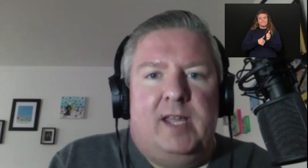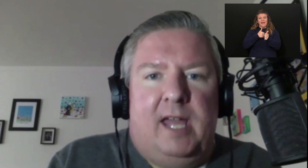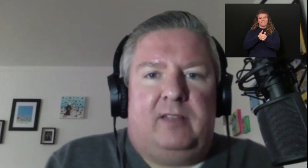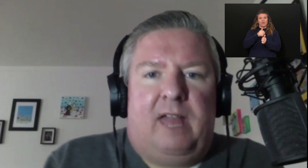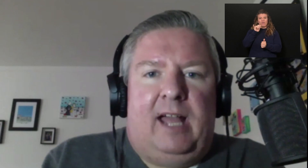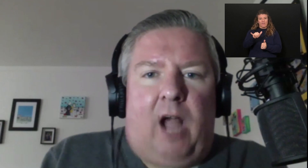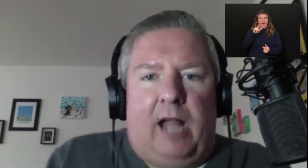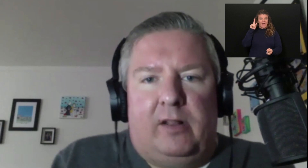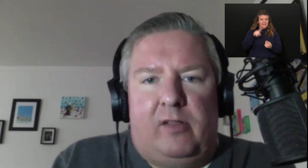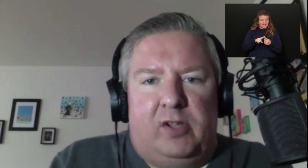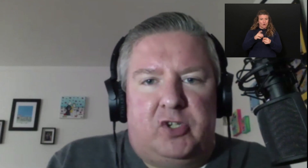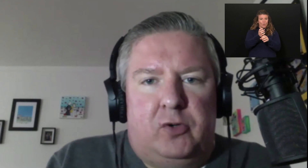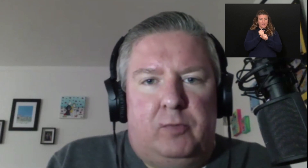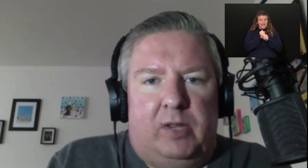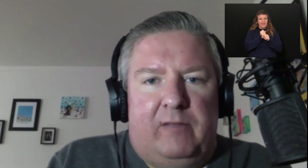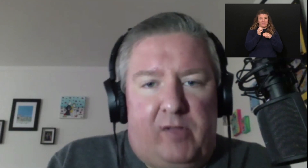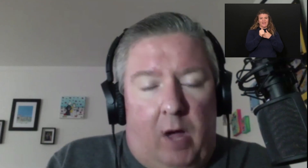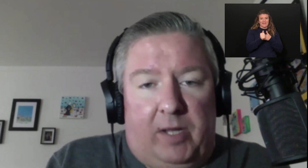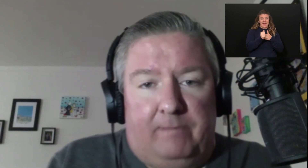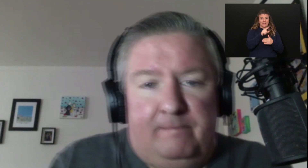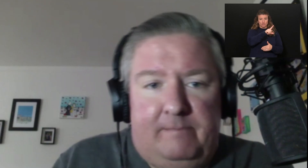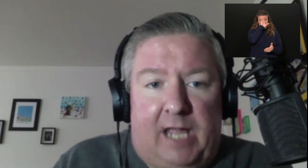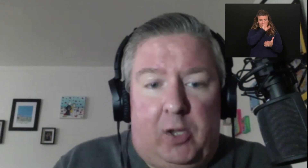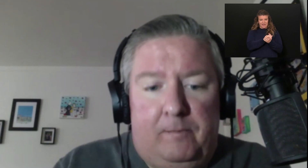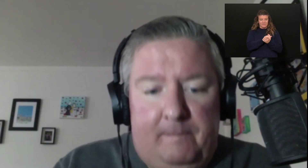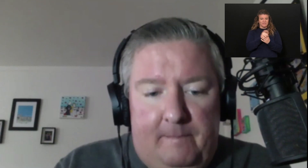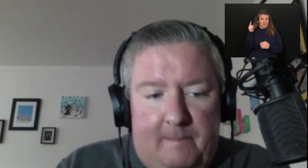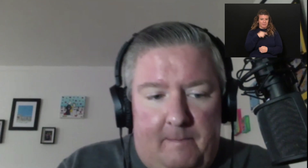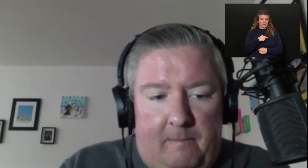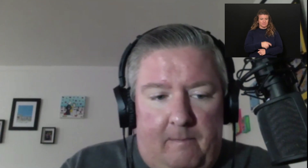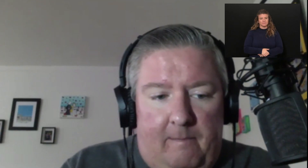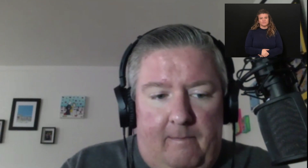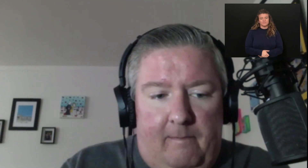we get that guidance that you believe is coming? Thank you.